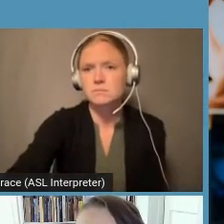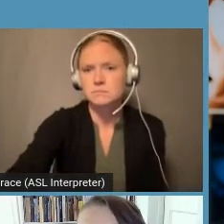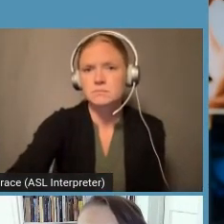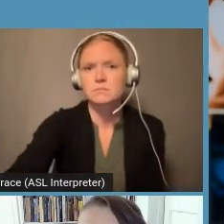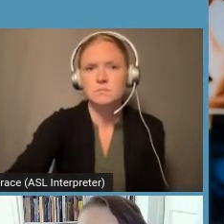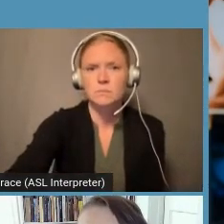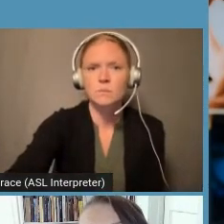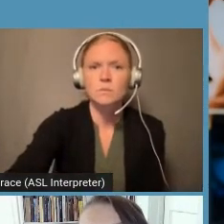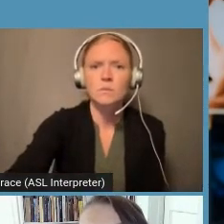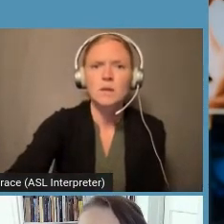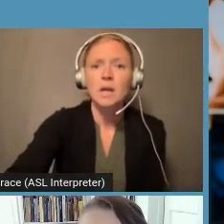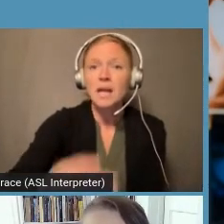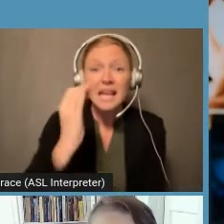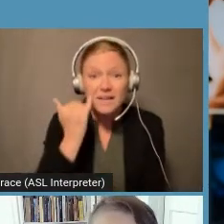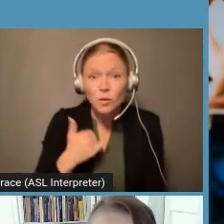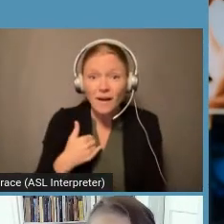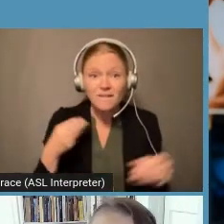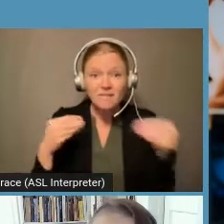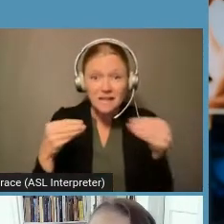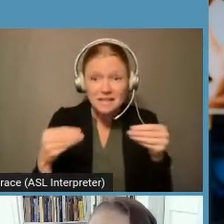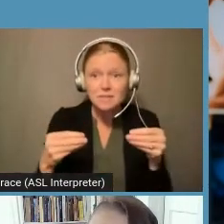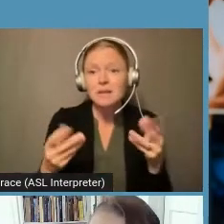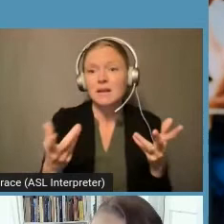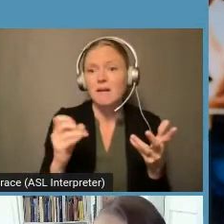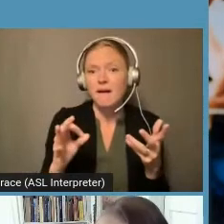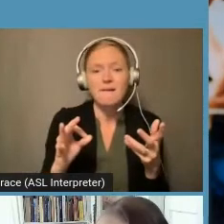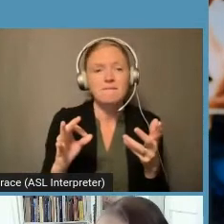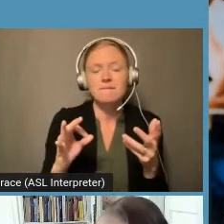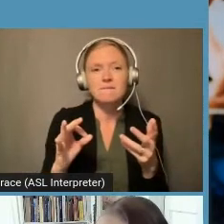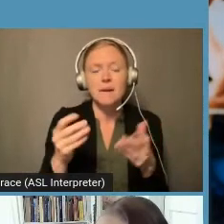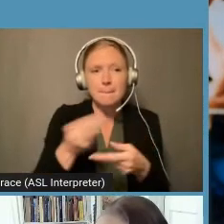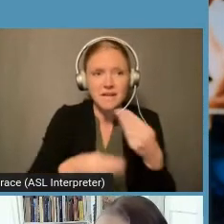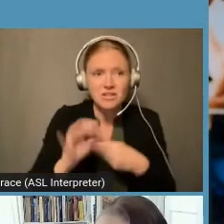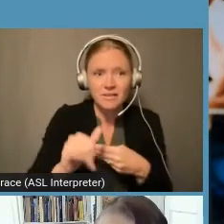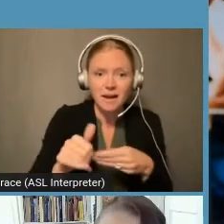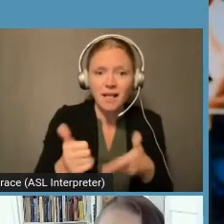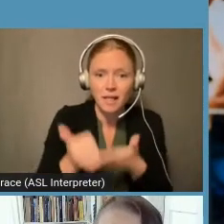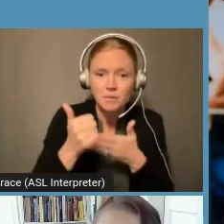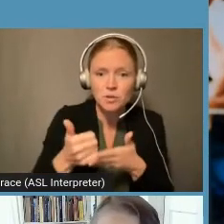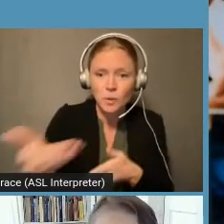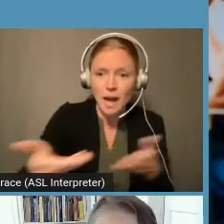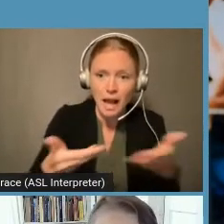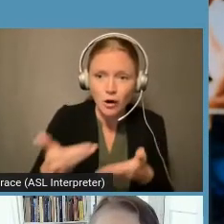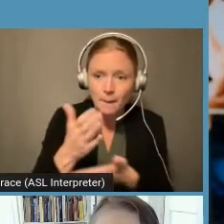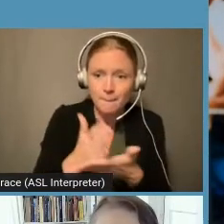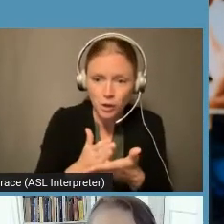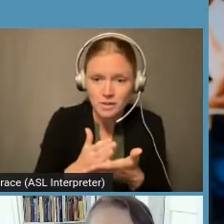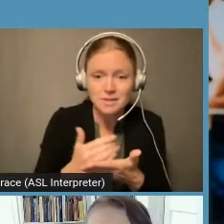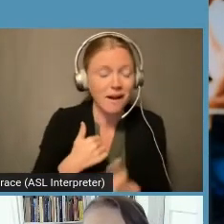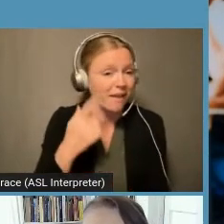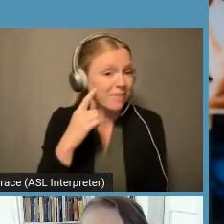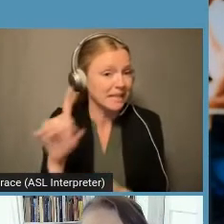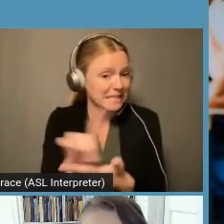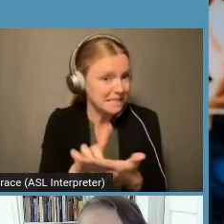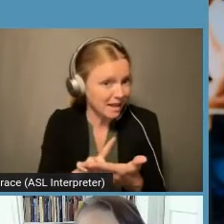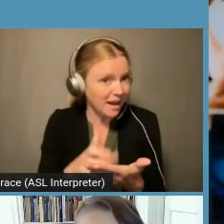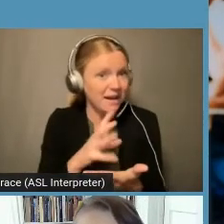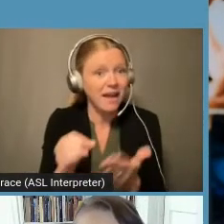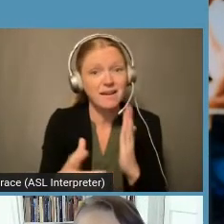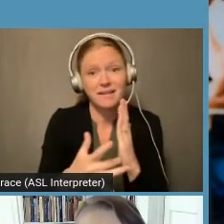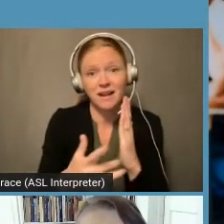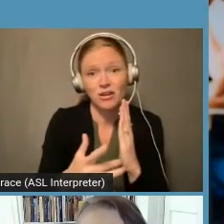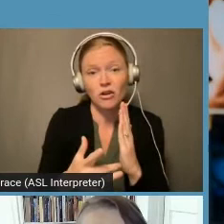that allows you to hire out parts, I would say that design and